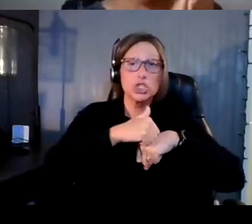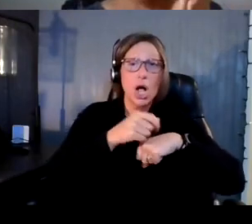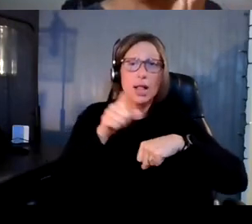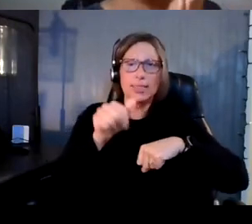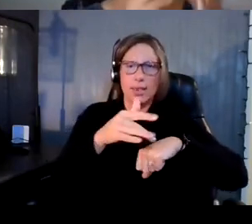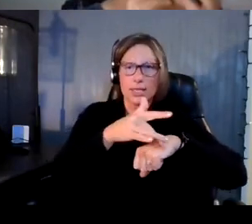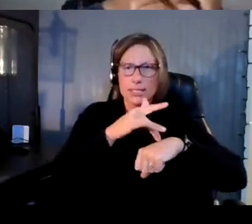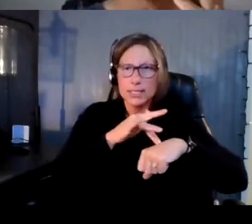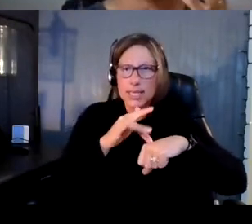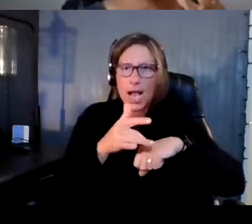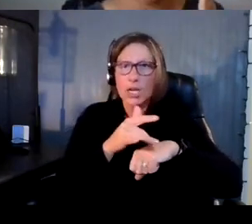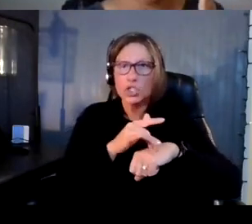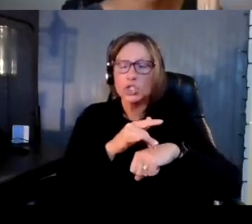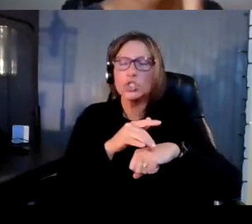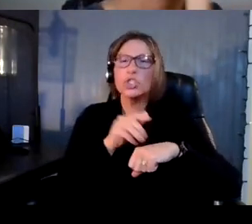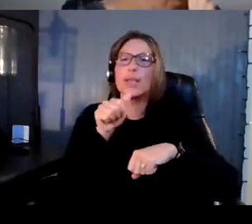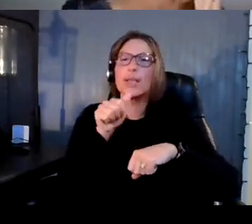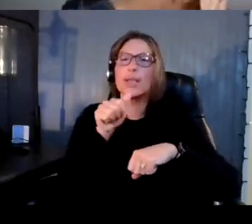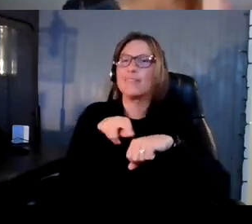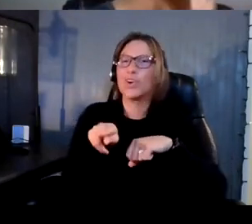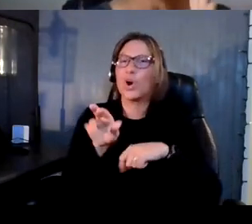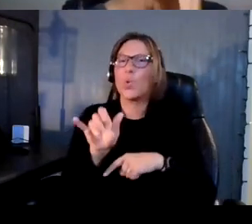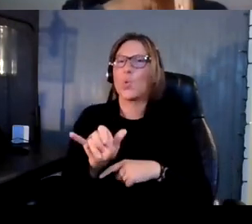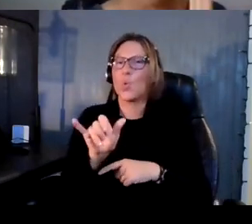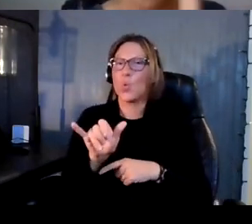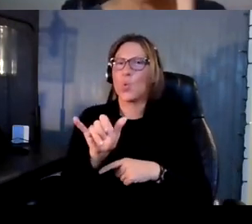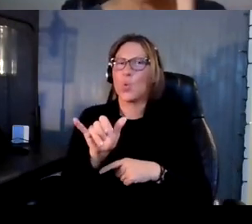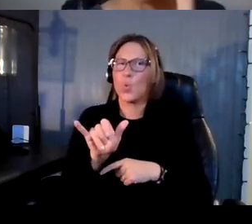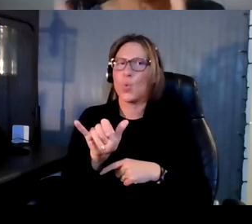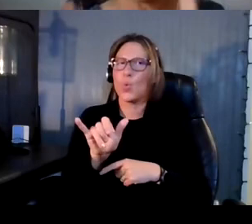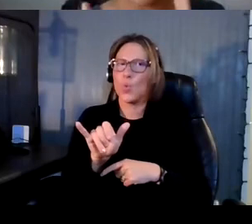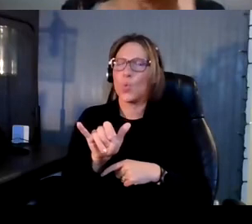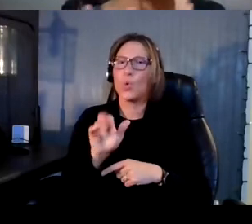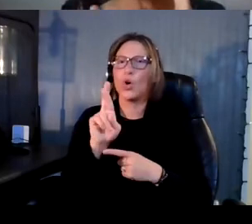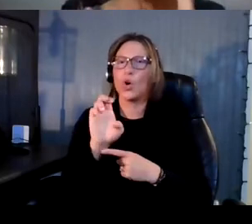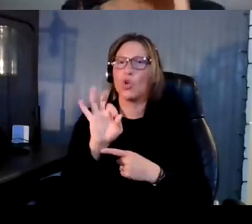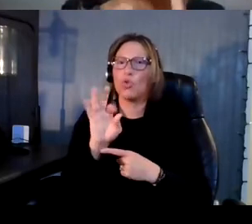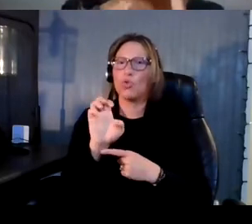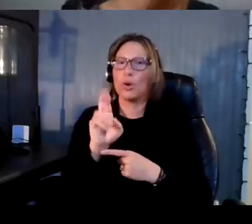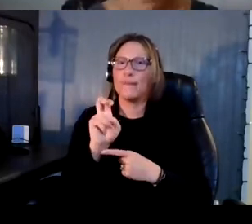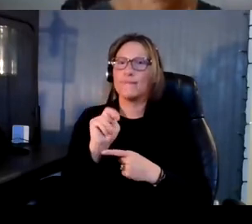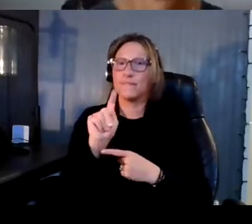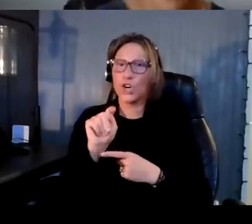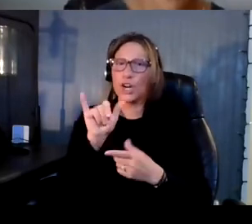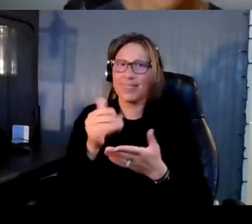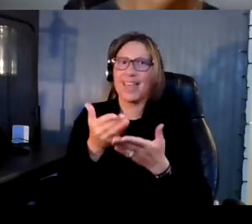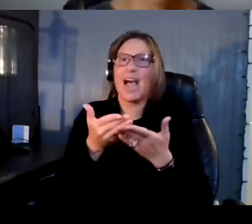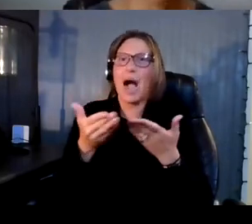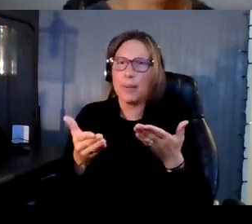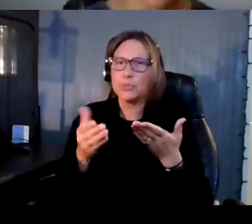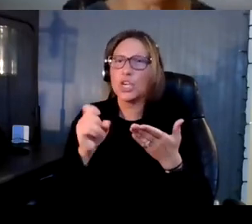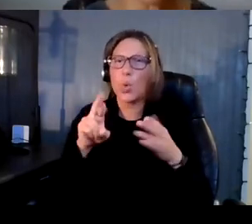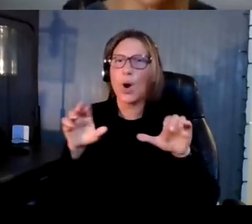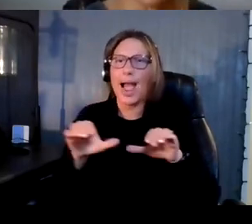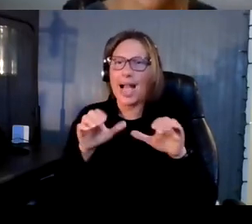they could refer to. So the referent is the object or action to be represented. And